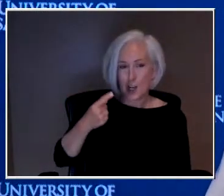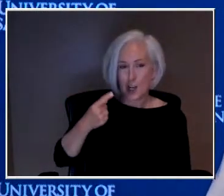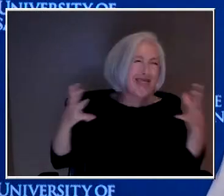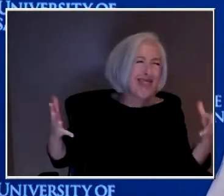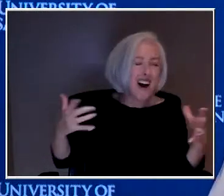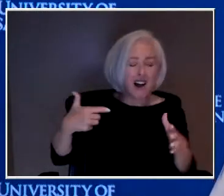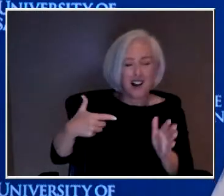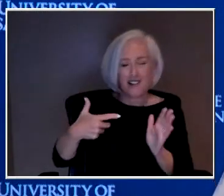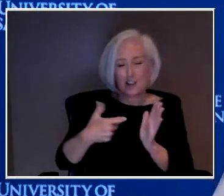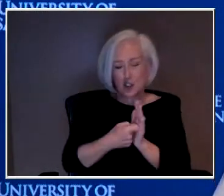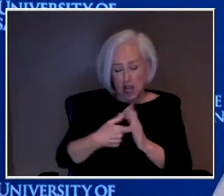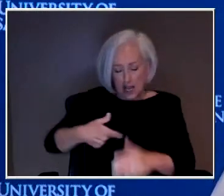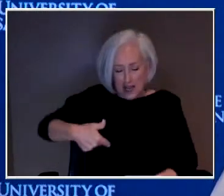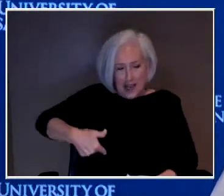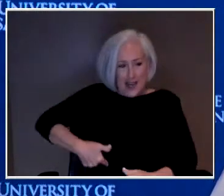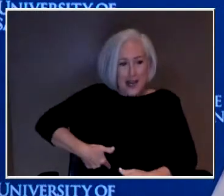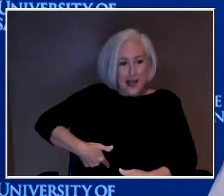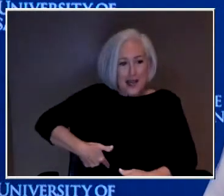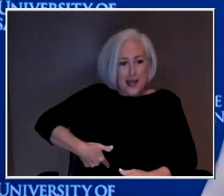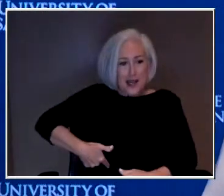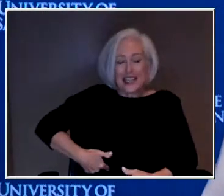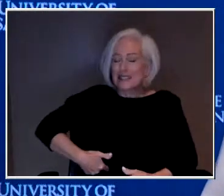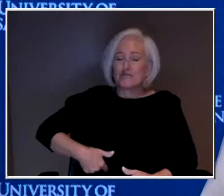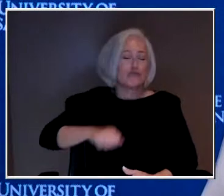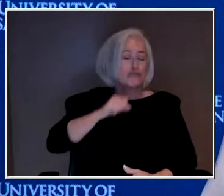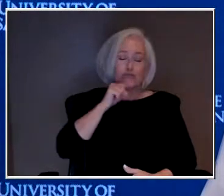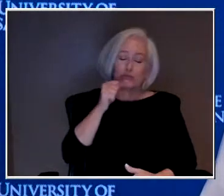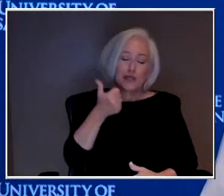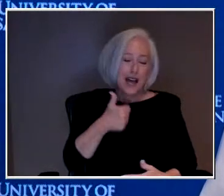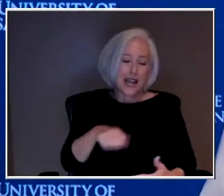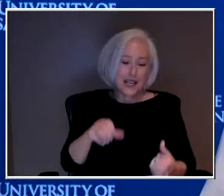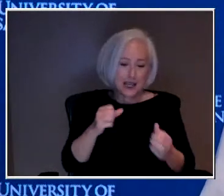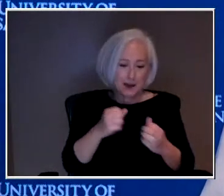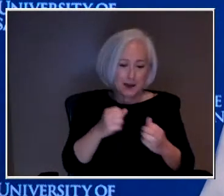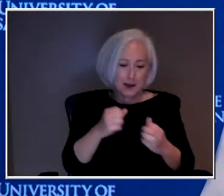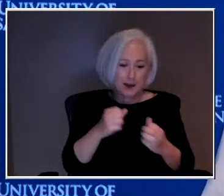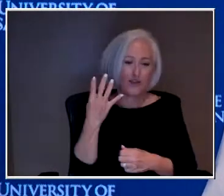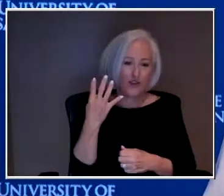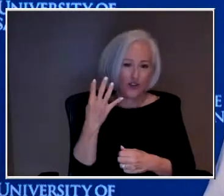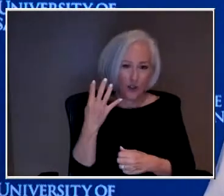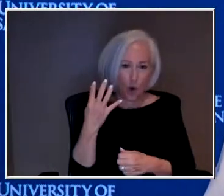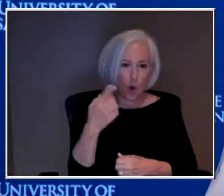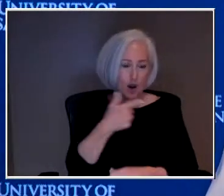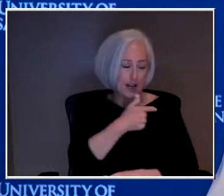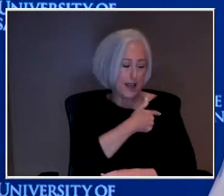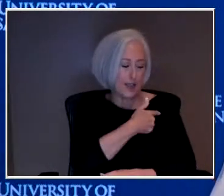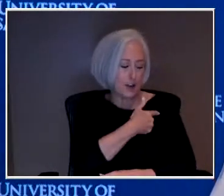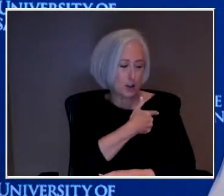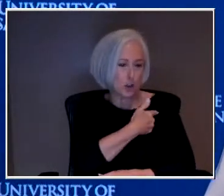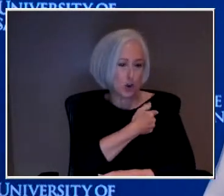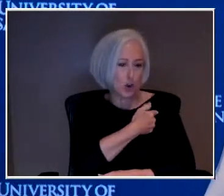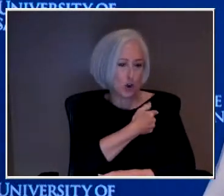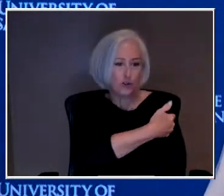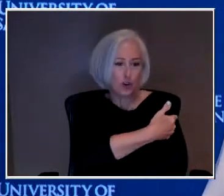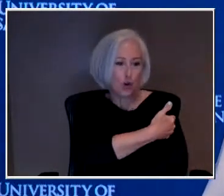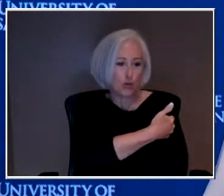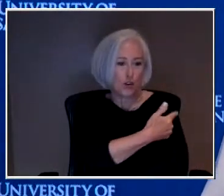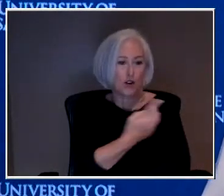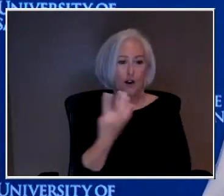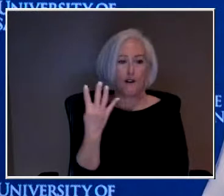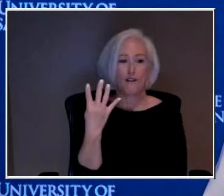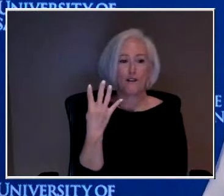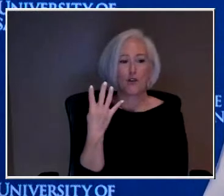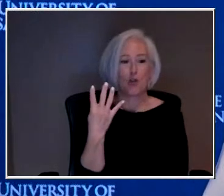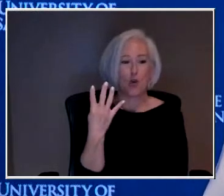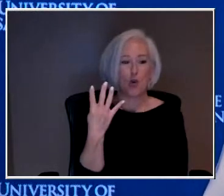It's a simple 4-dose regimen. You get the vaccine in your shoulder just like you would any other vaccine. But it's vitally important that